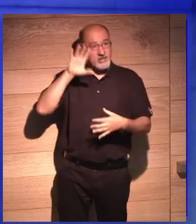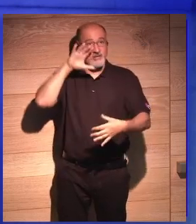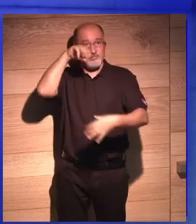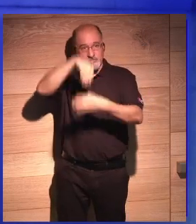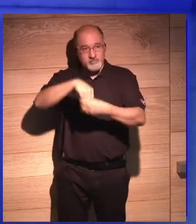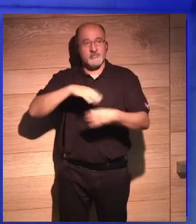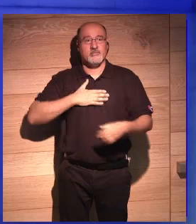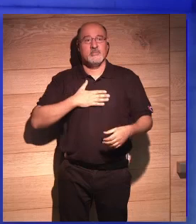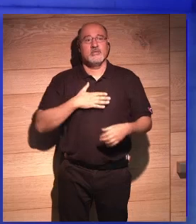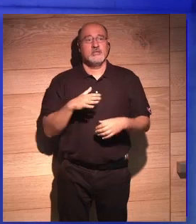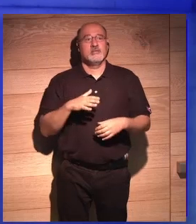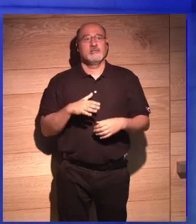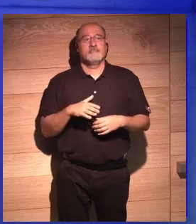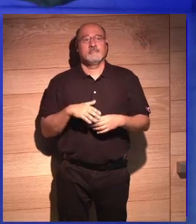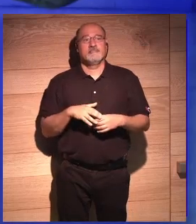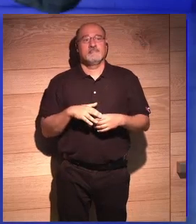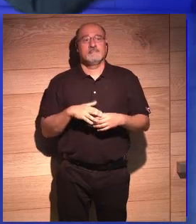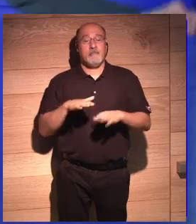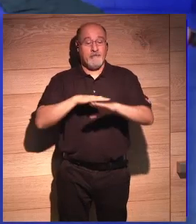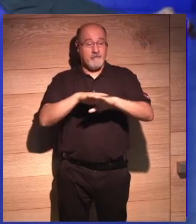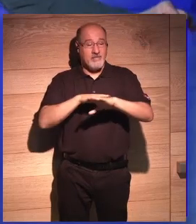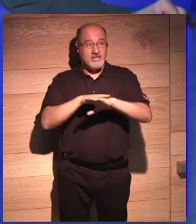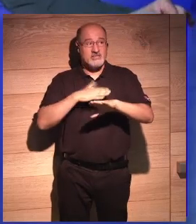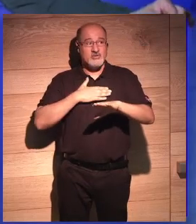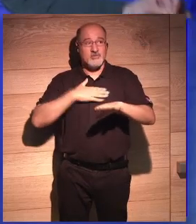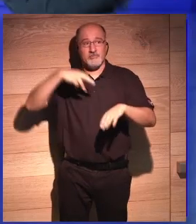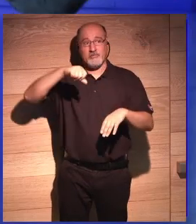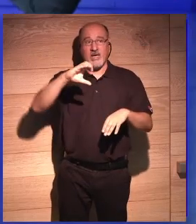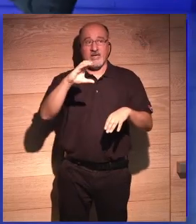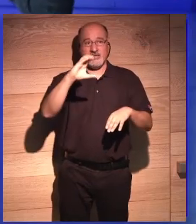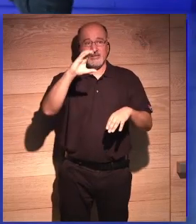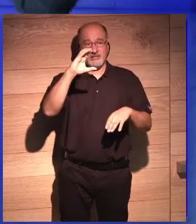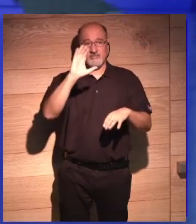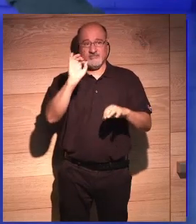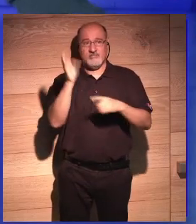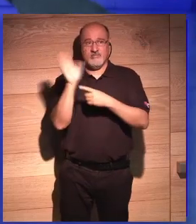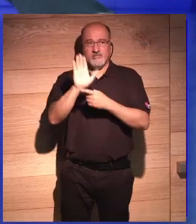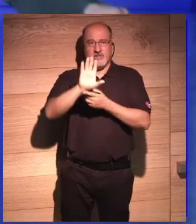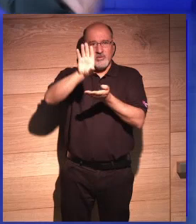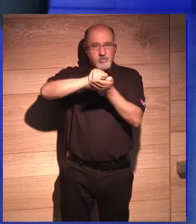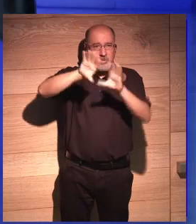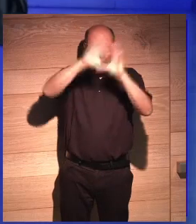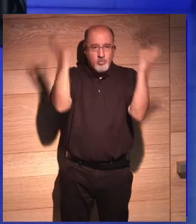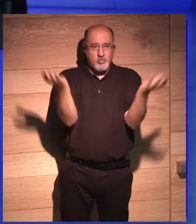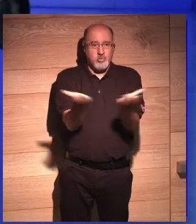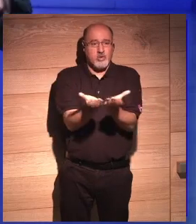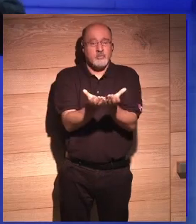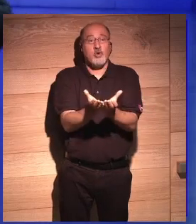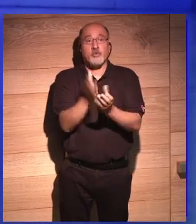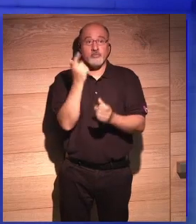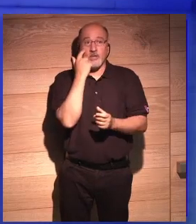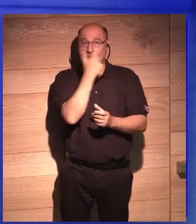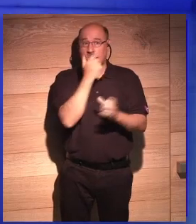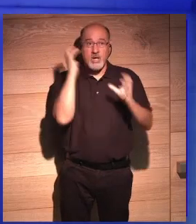we've, again, as stepping stones, built from the volumetric capture of the in the eyes of the animal,